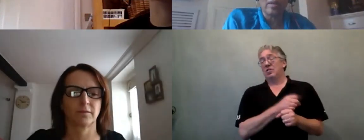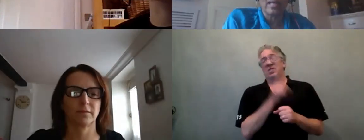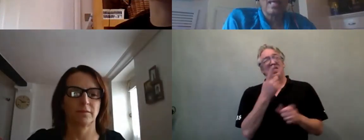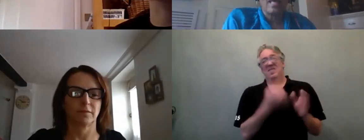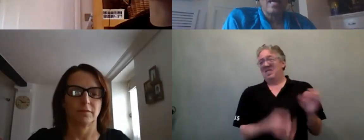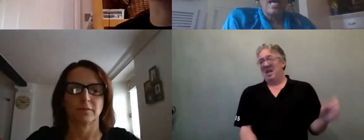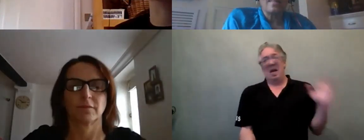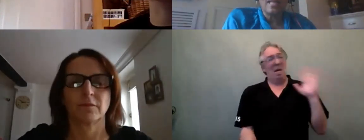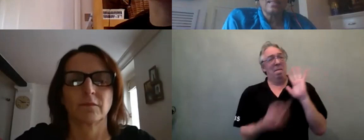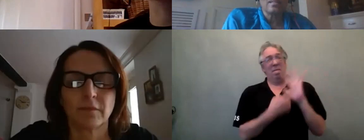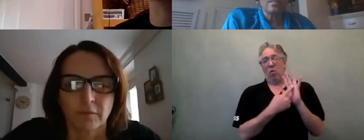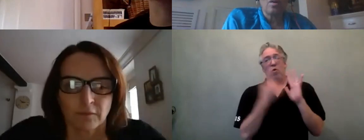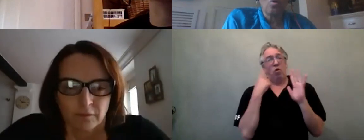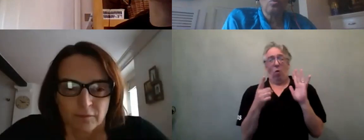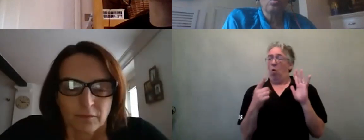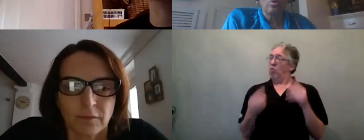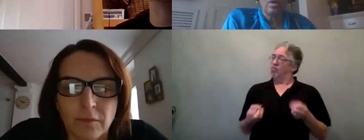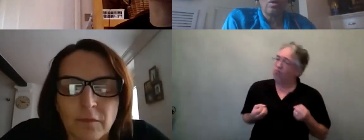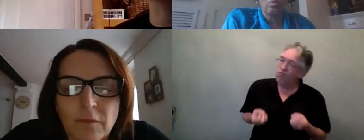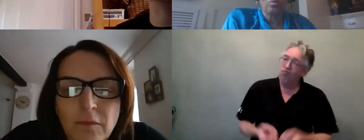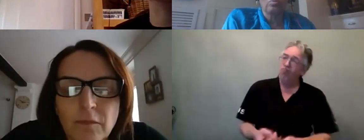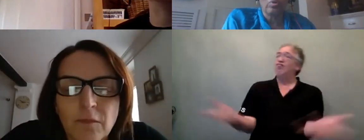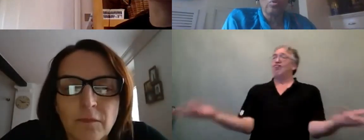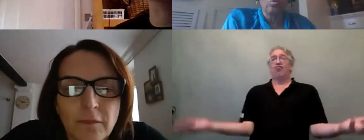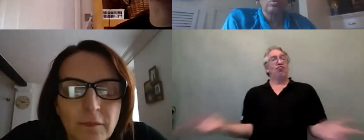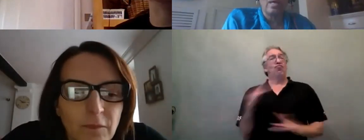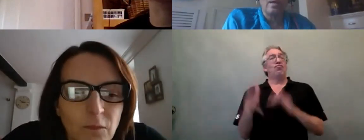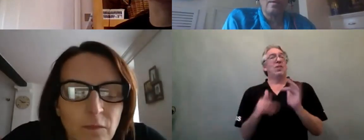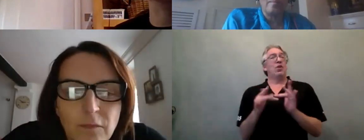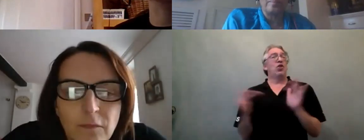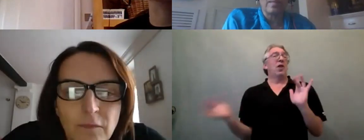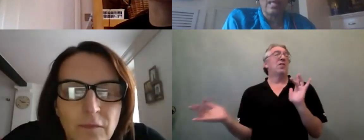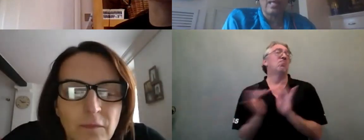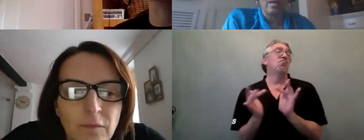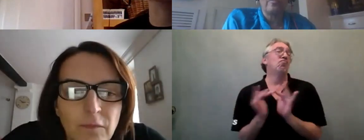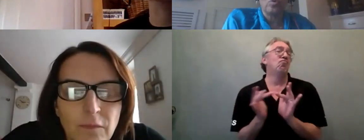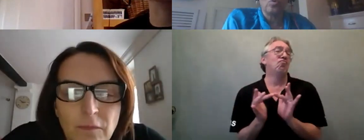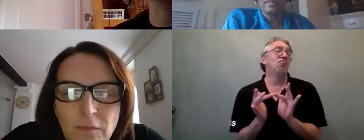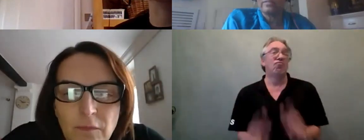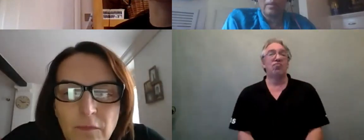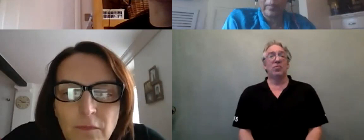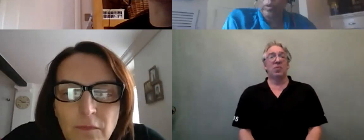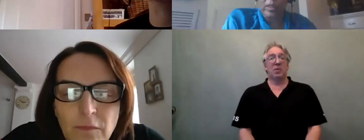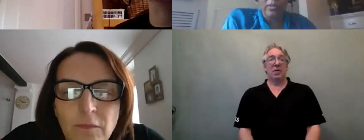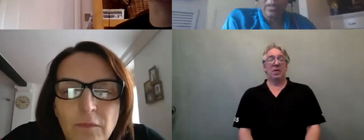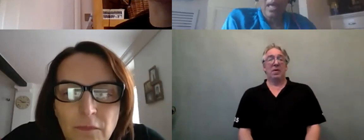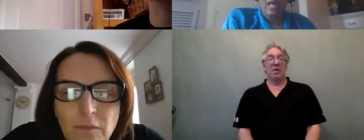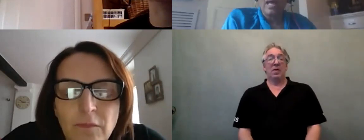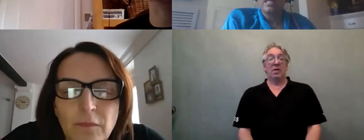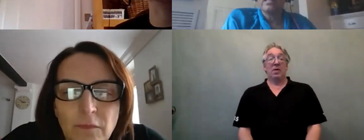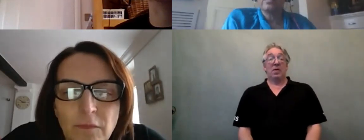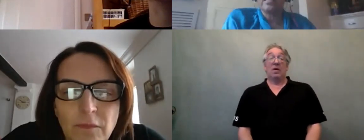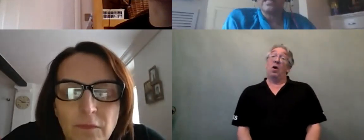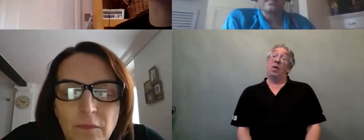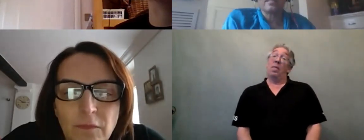this work. And then I think there's a whole role for development workers.